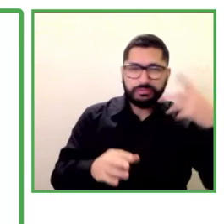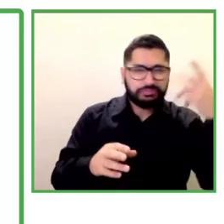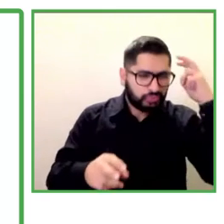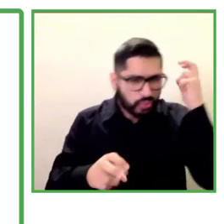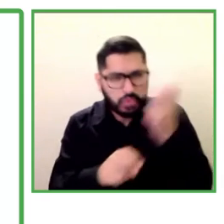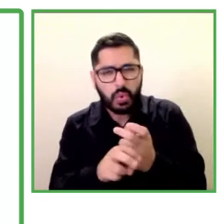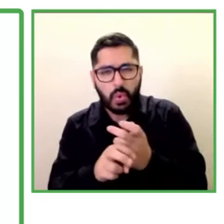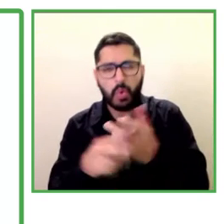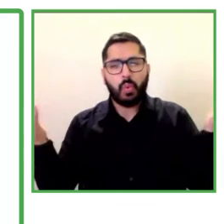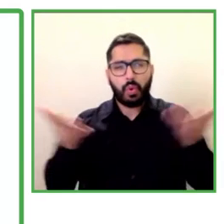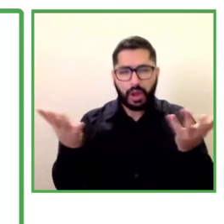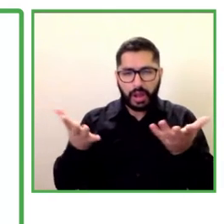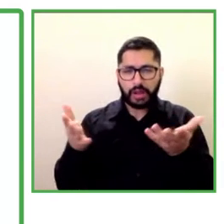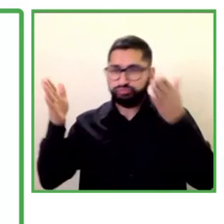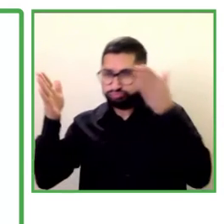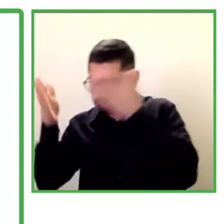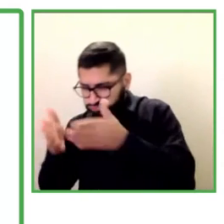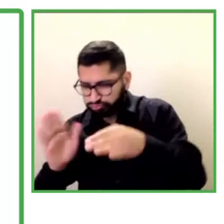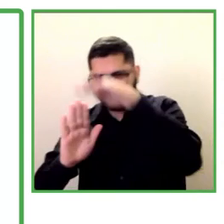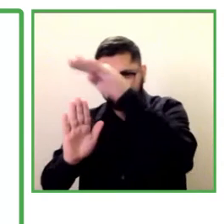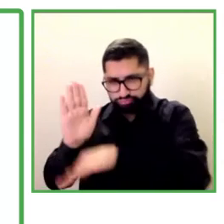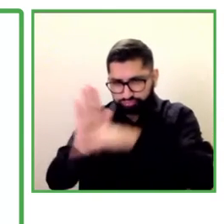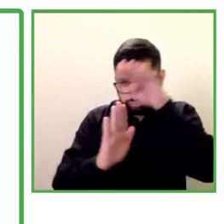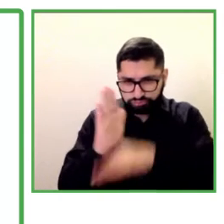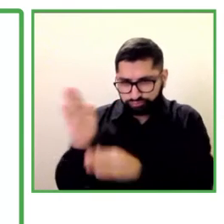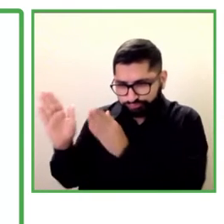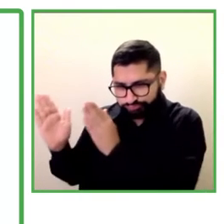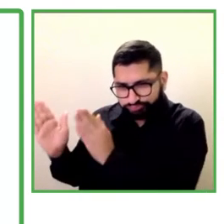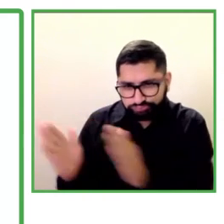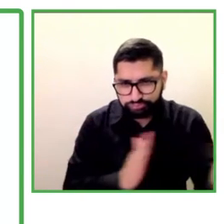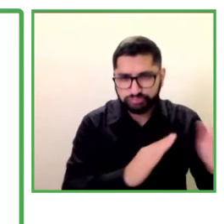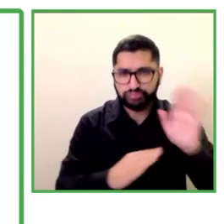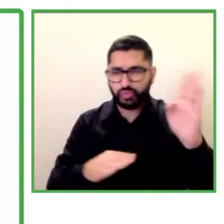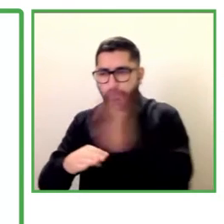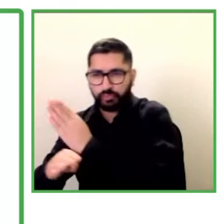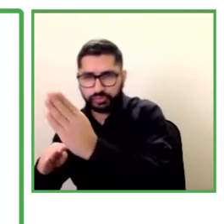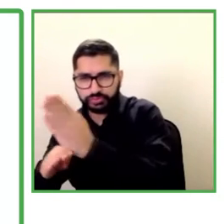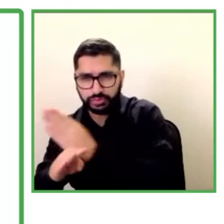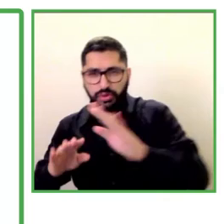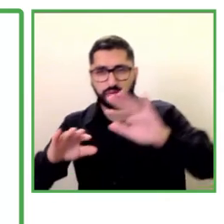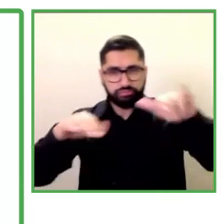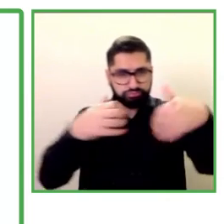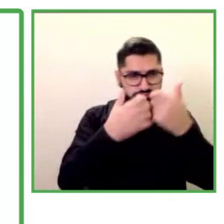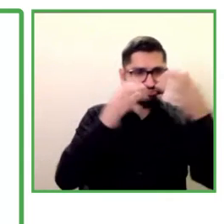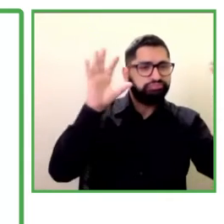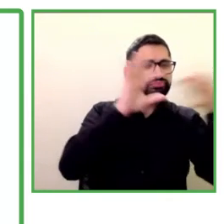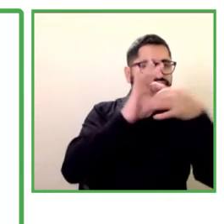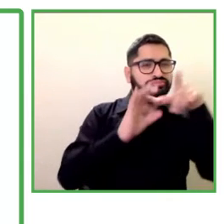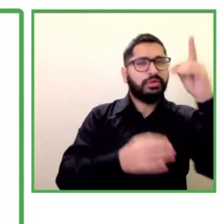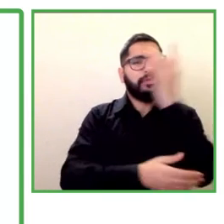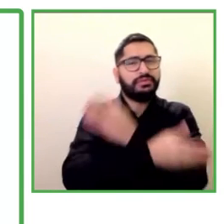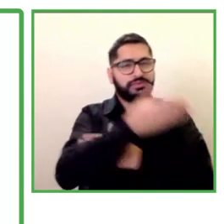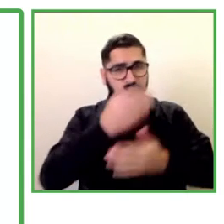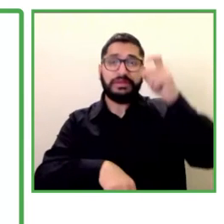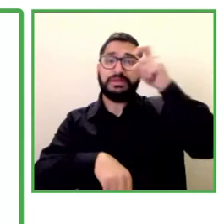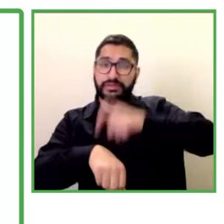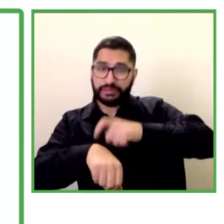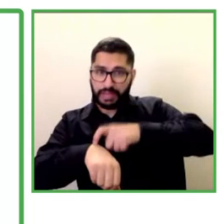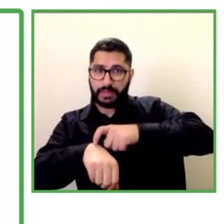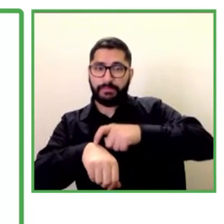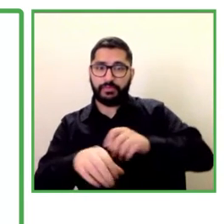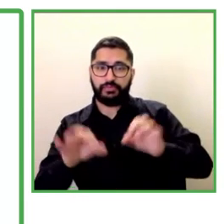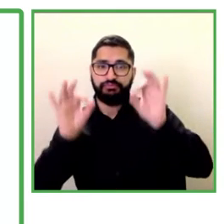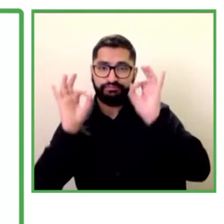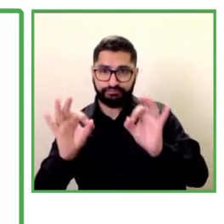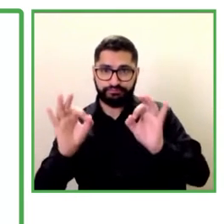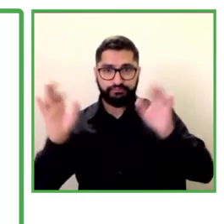bureaucracy that's usually found in this. Of course, there are different agendas, but we work on the same timeline. And